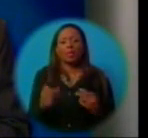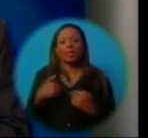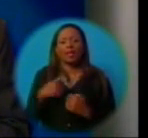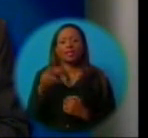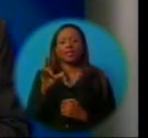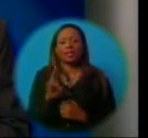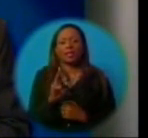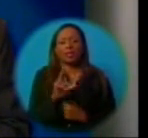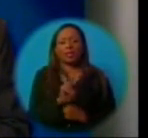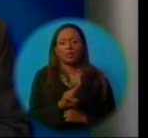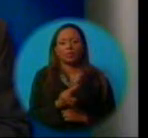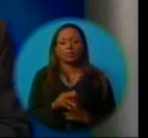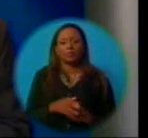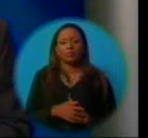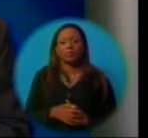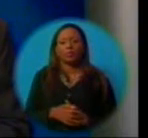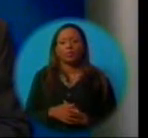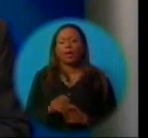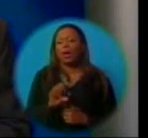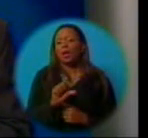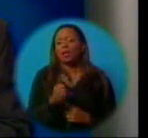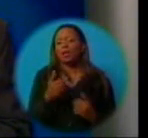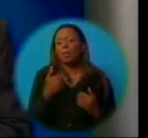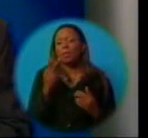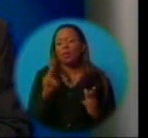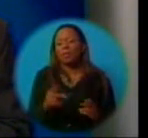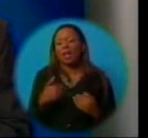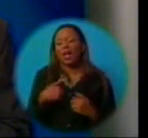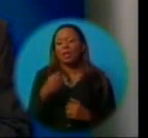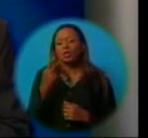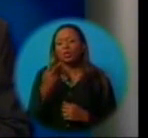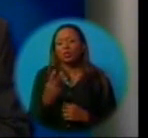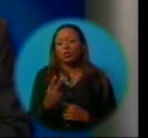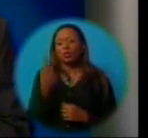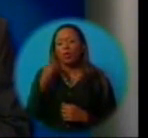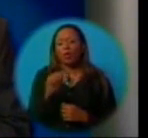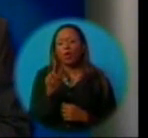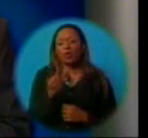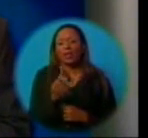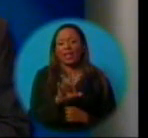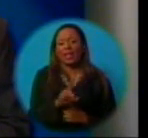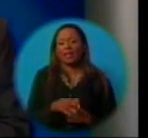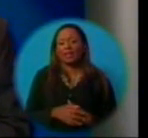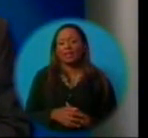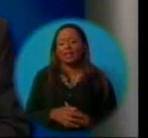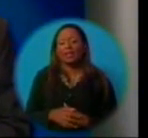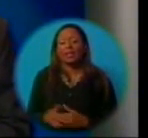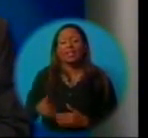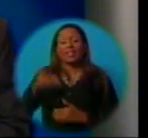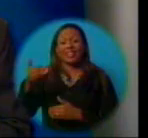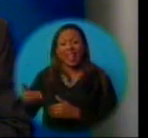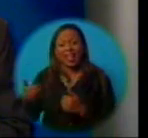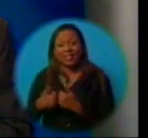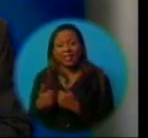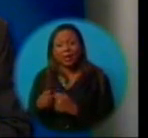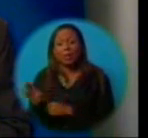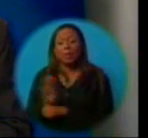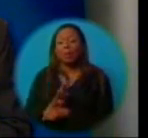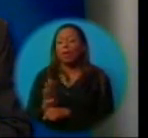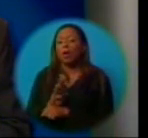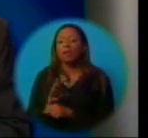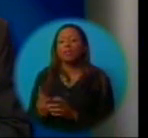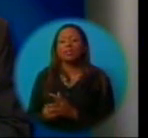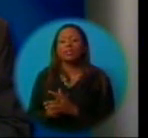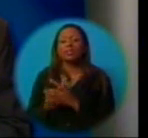for 3. They were led by 72 not out from Rodney Ramratan. Now, Granville Carter took 2 for 28 for the